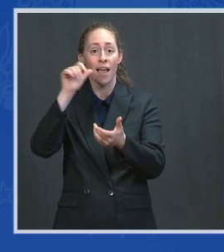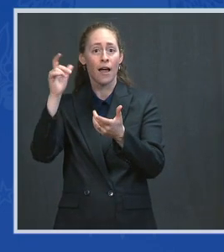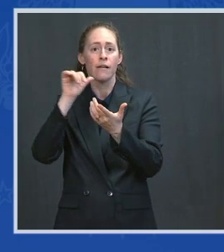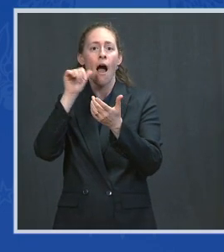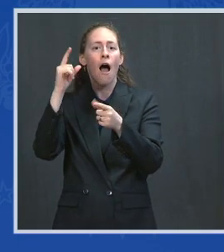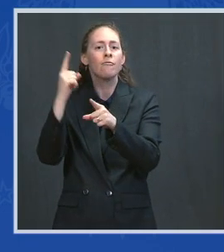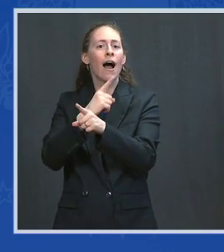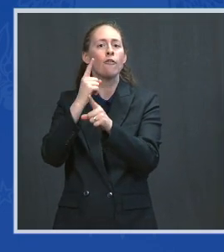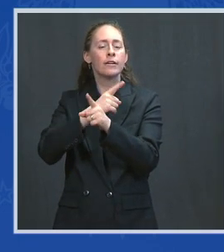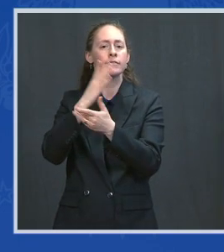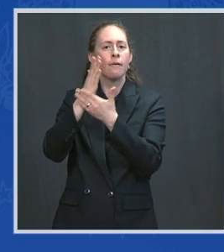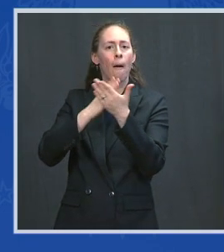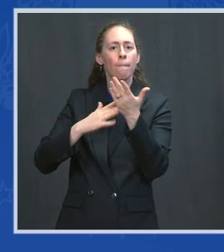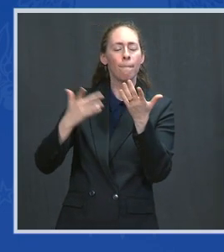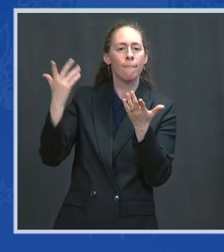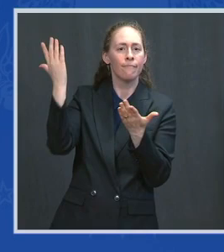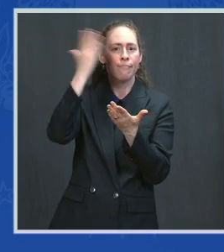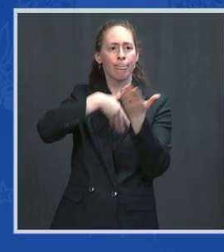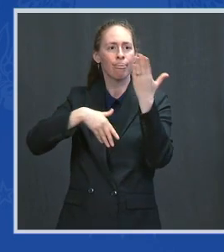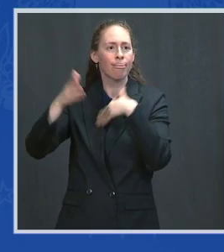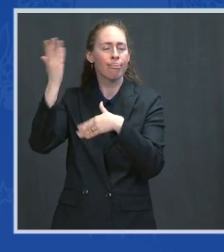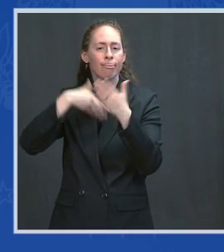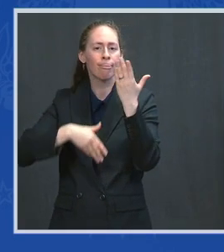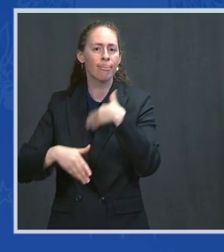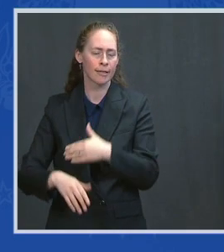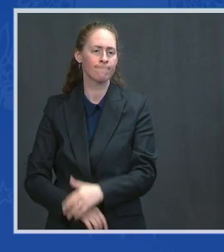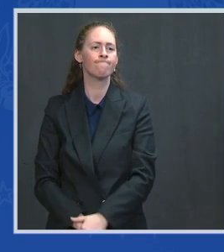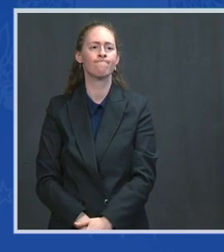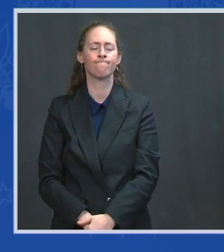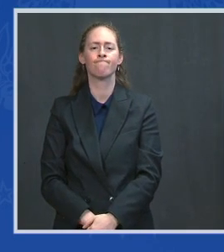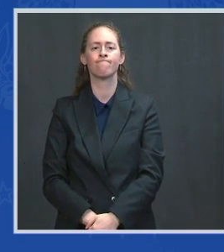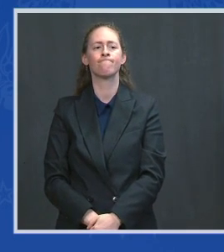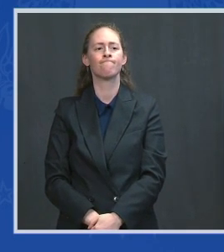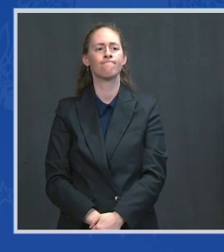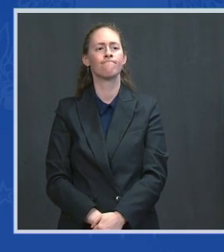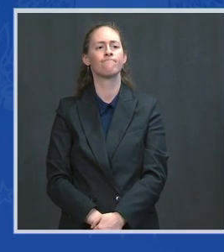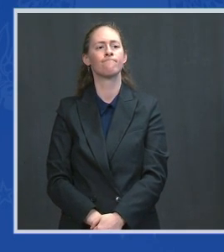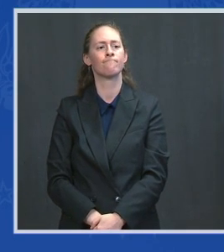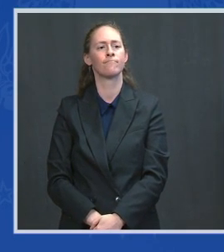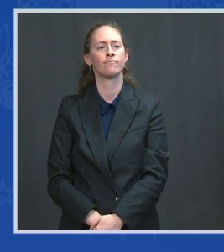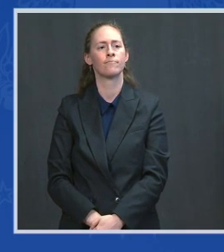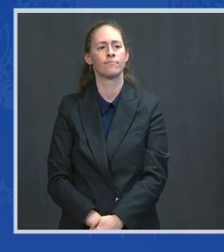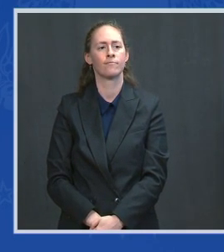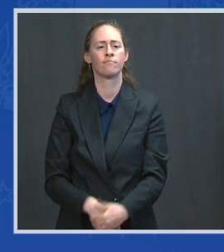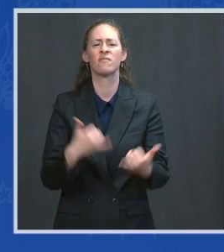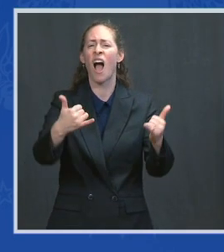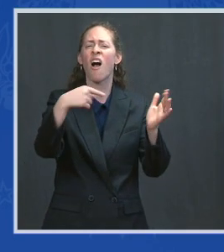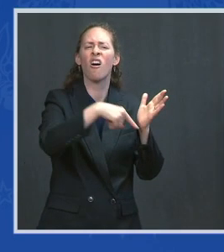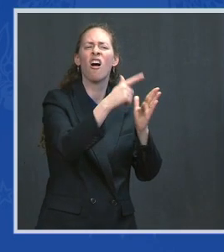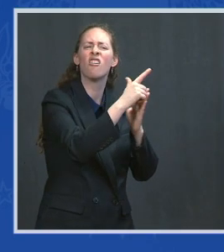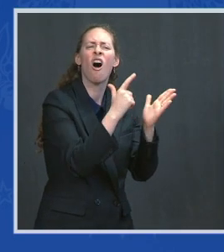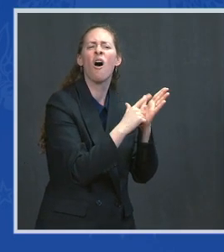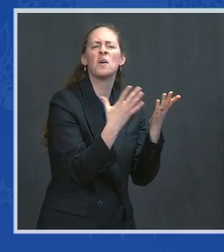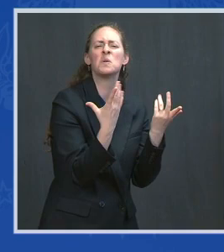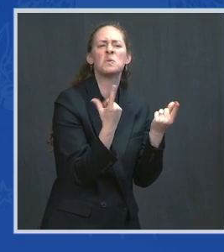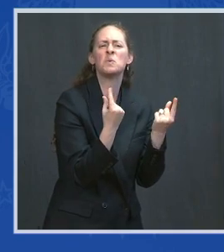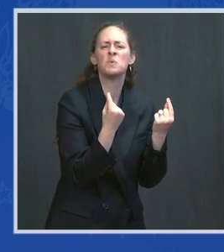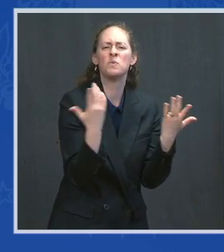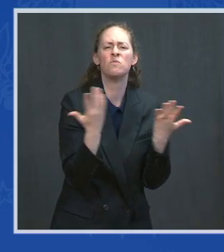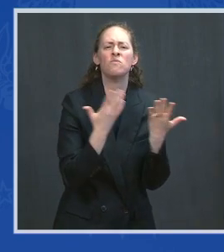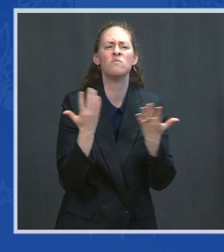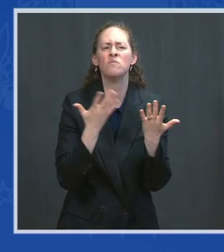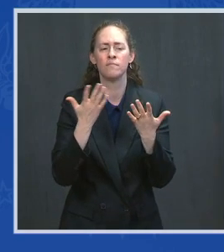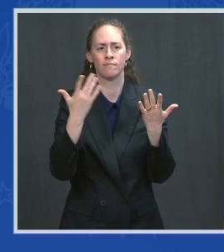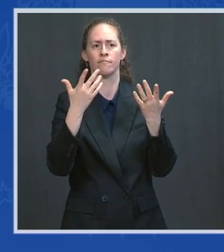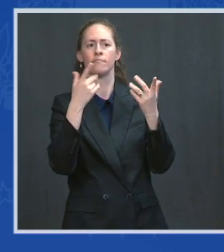hate crimes to the FBI. Secondly, for more people in communities of color, there are language and cultural barriers in